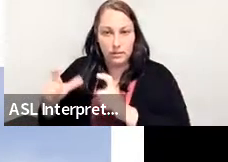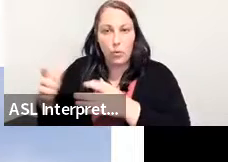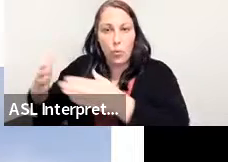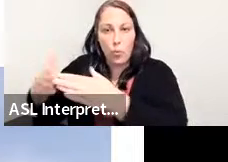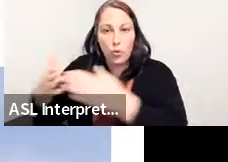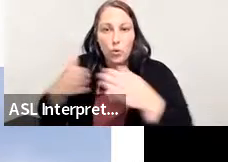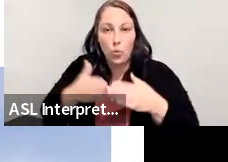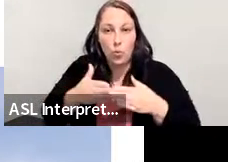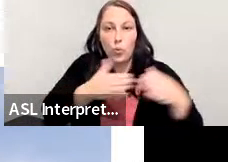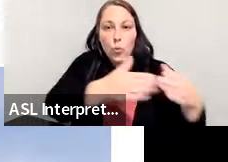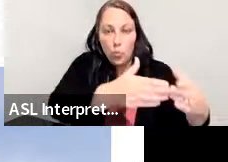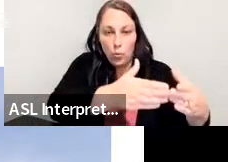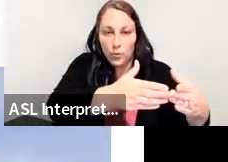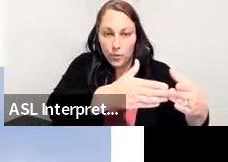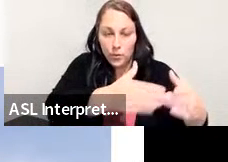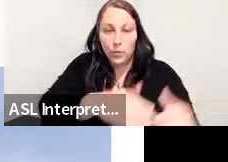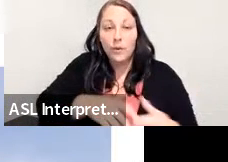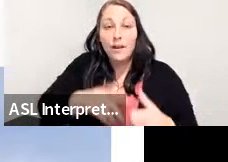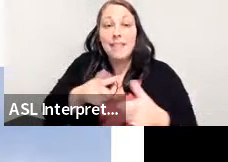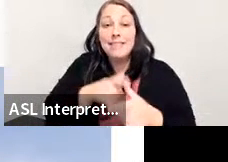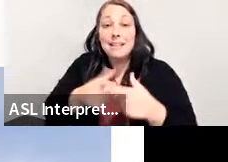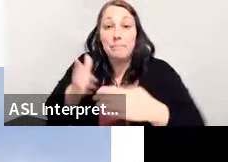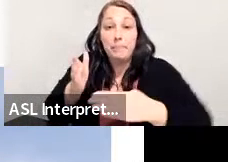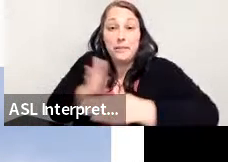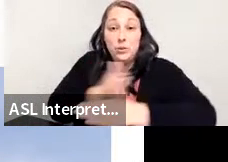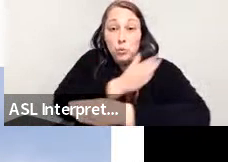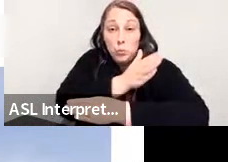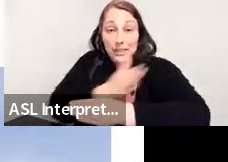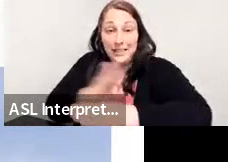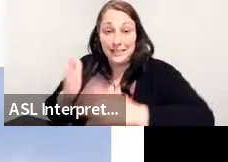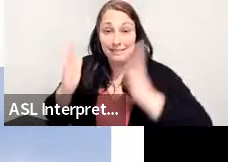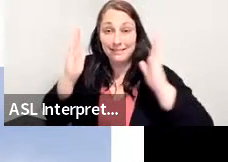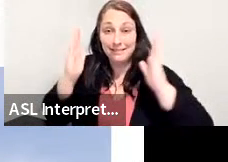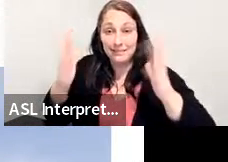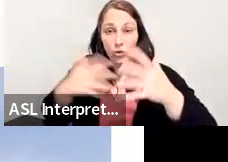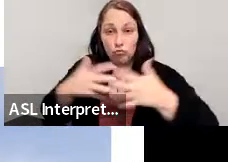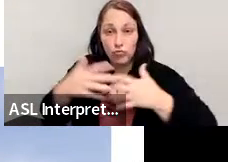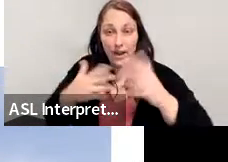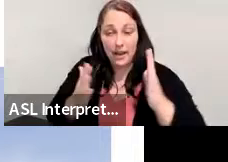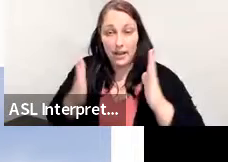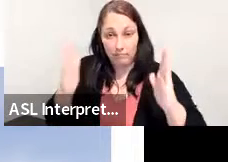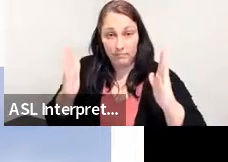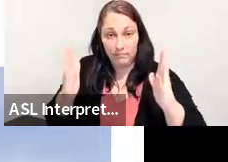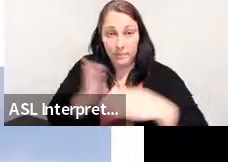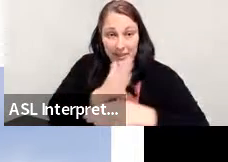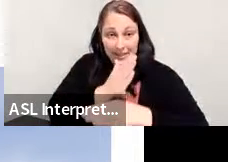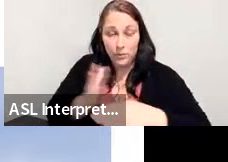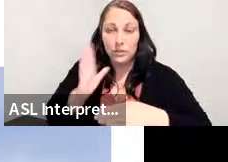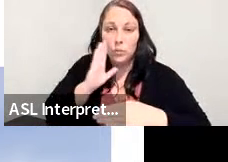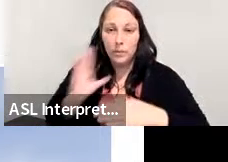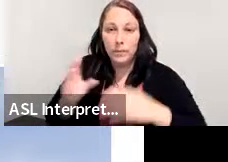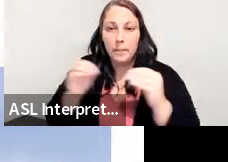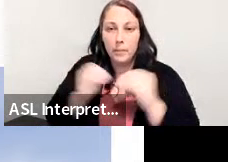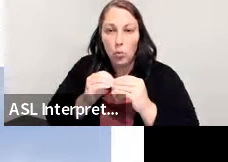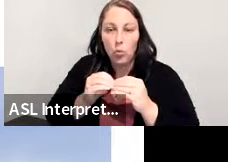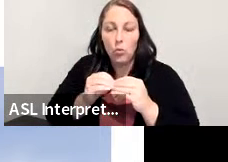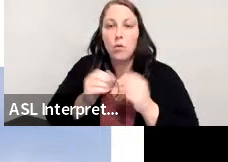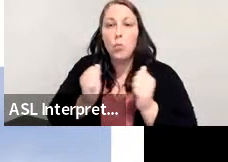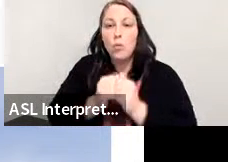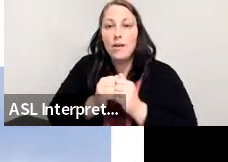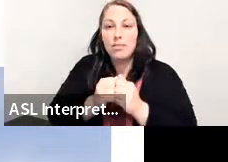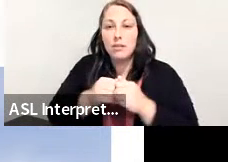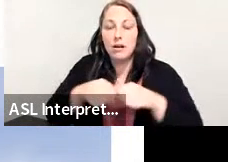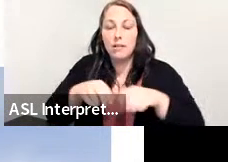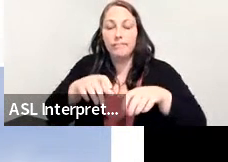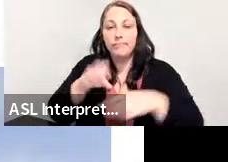in between here, and then the retail below, but also retail along here on all fronts.